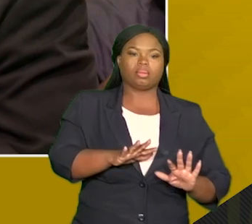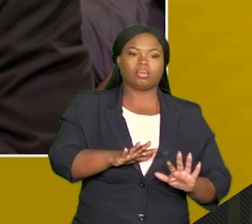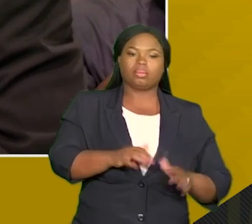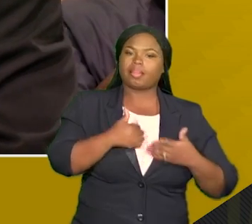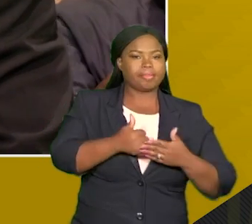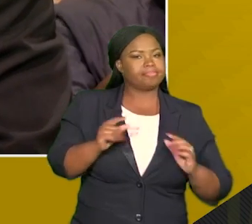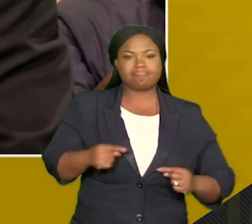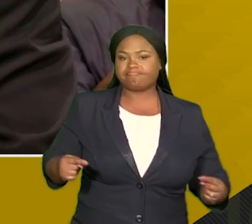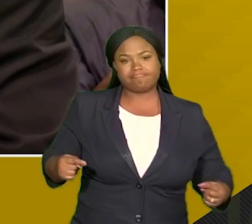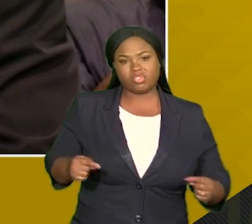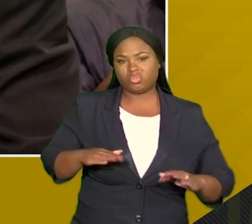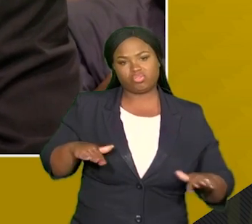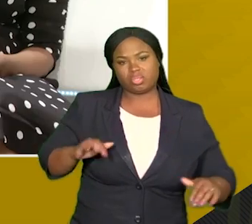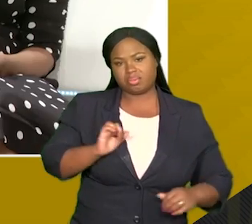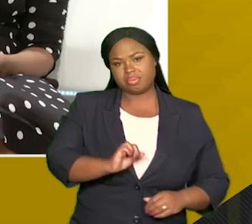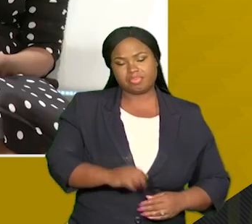cannot assist those children.